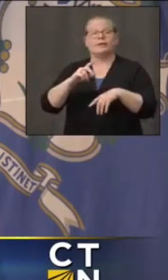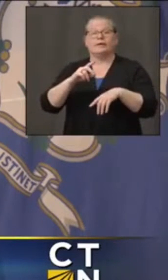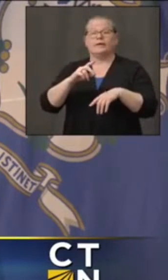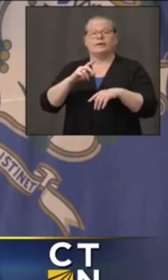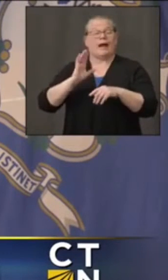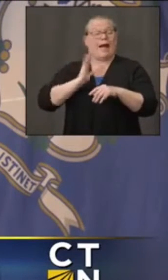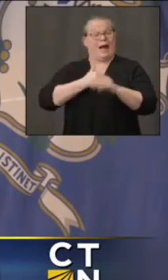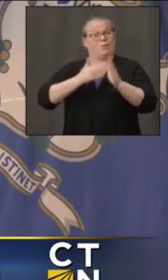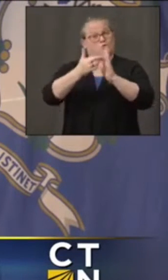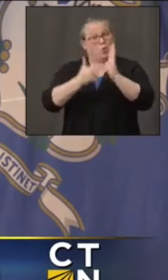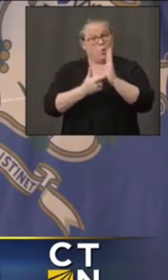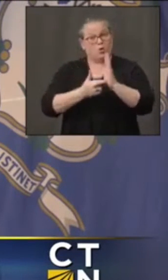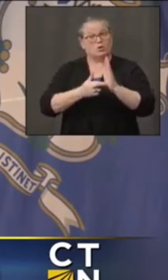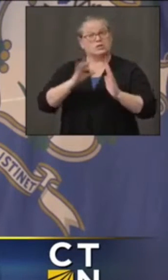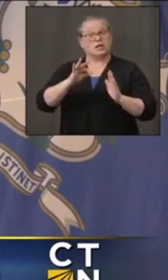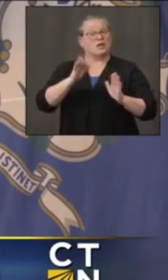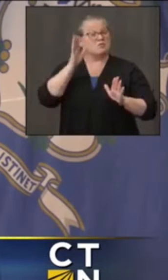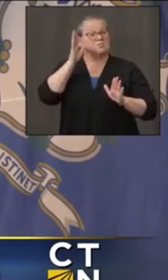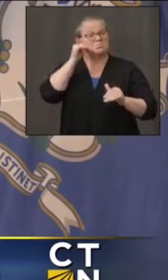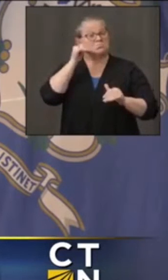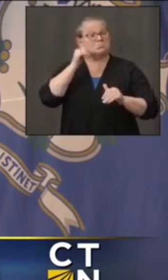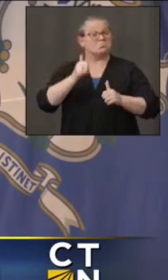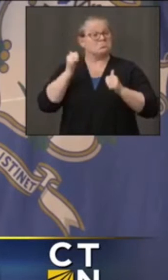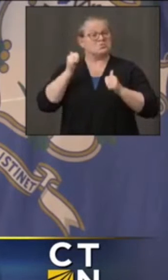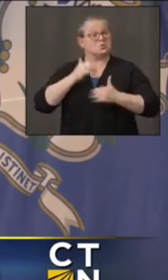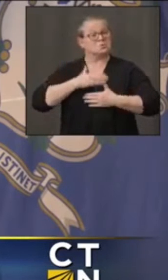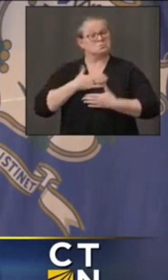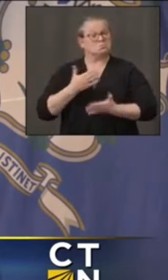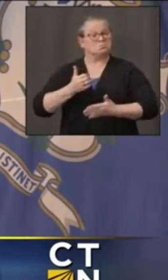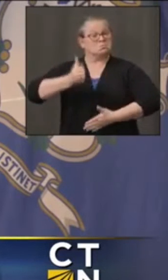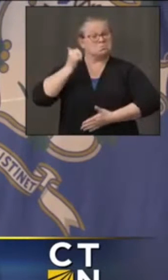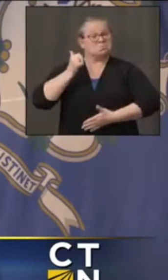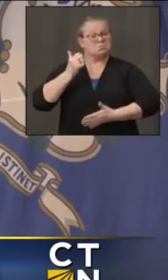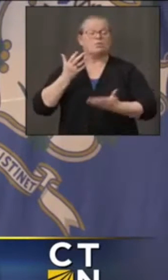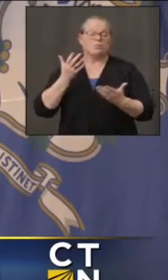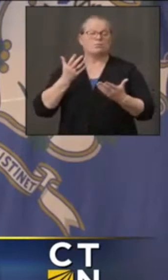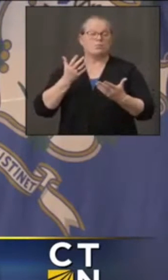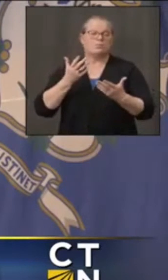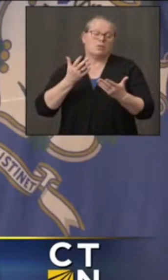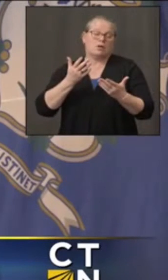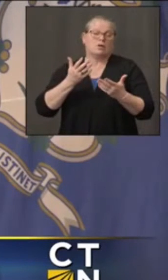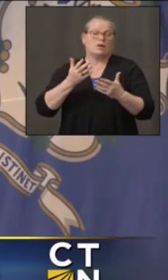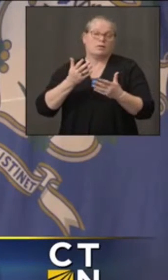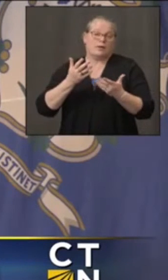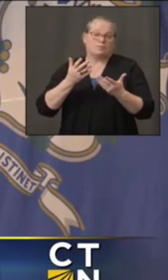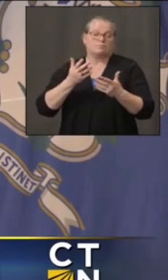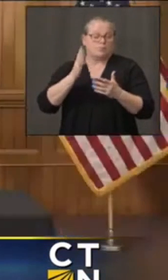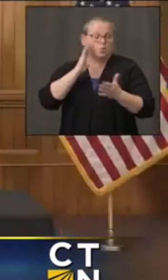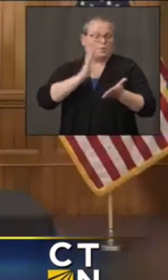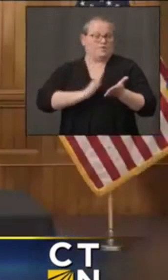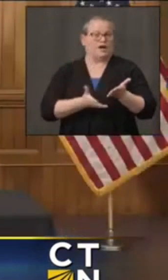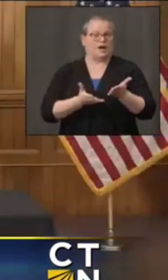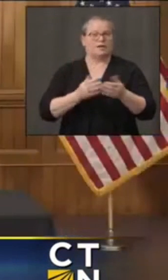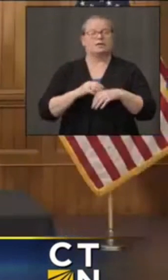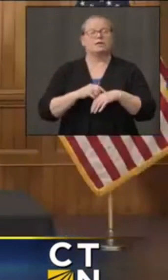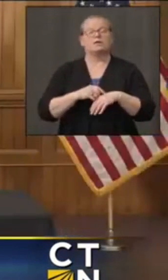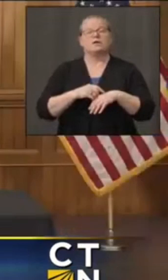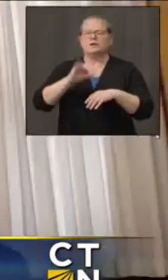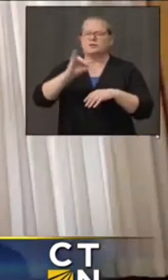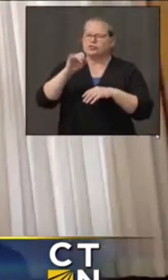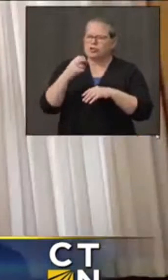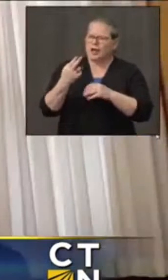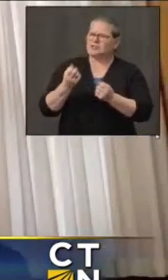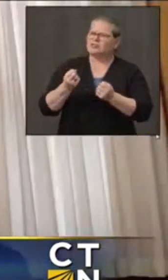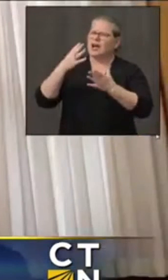got there. We haven't really had to exact many fines, but Josh, do you have any numbers on that? Yeah, we're at about